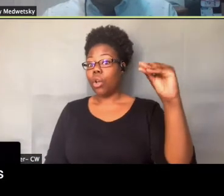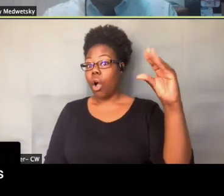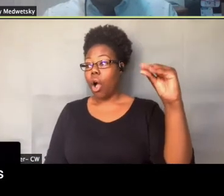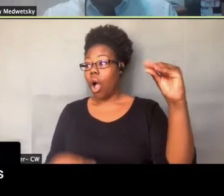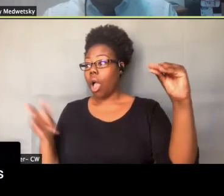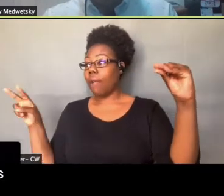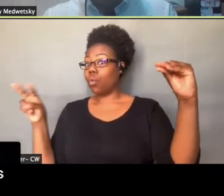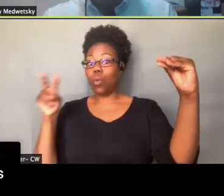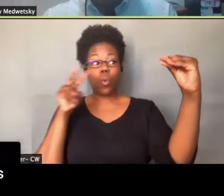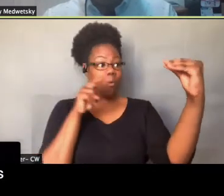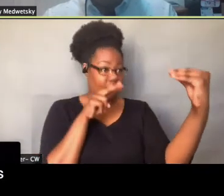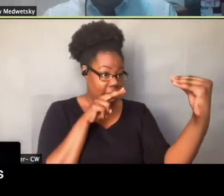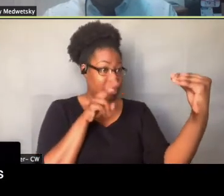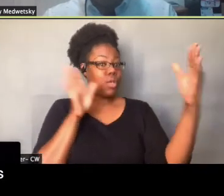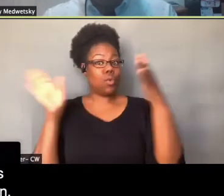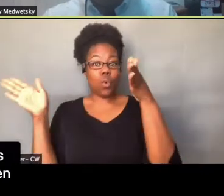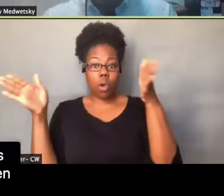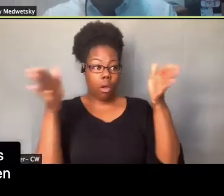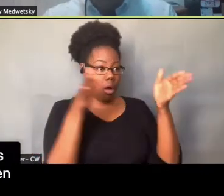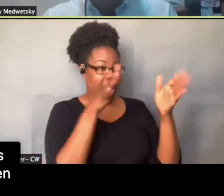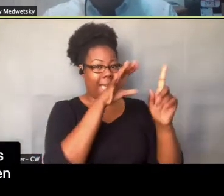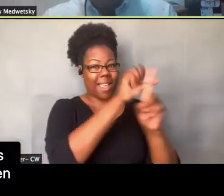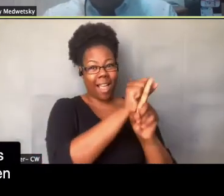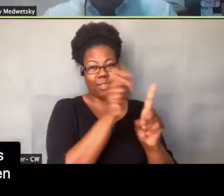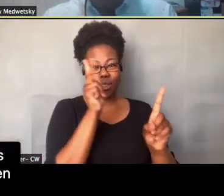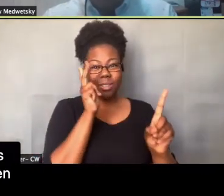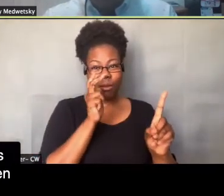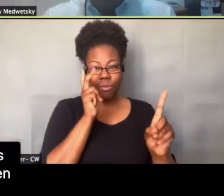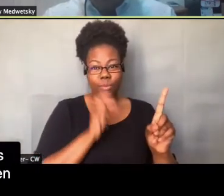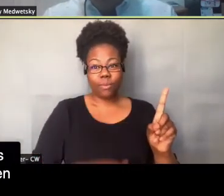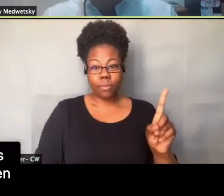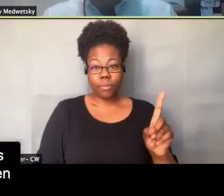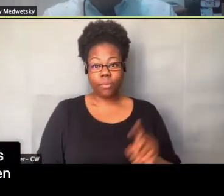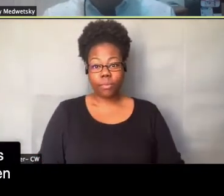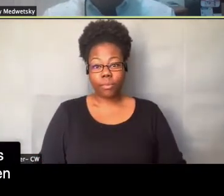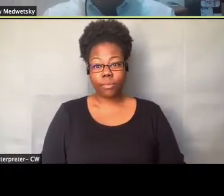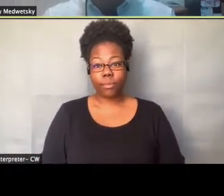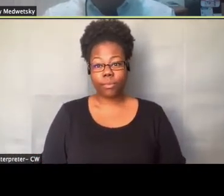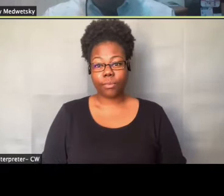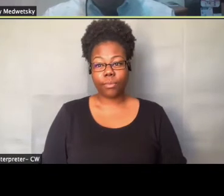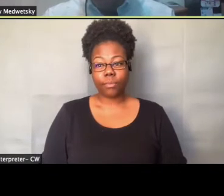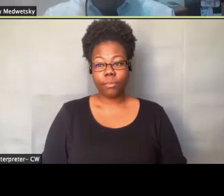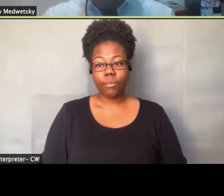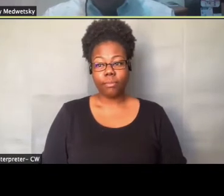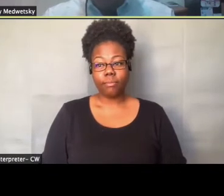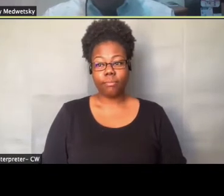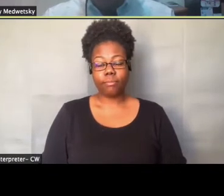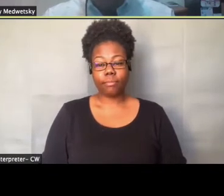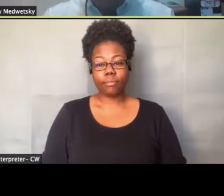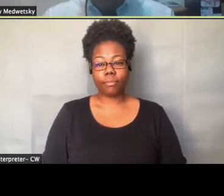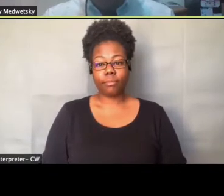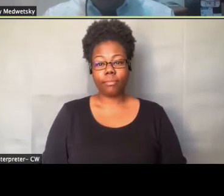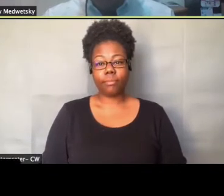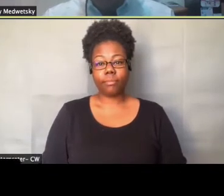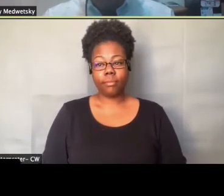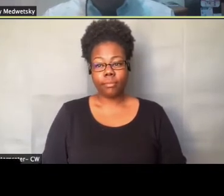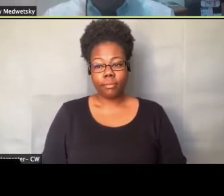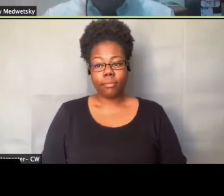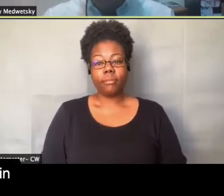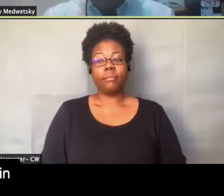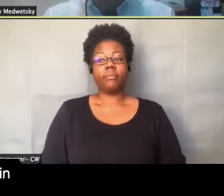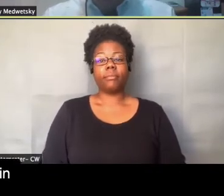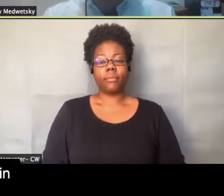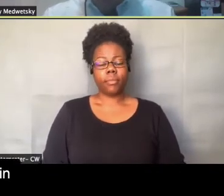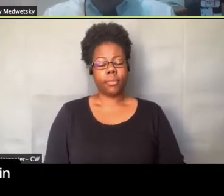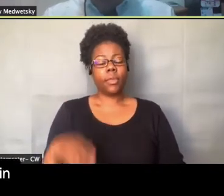until the past 2 or 3 years when you use directional mic, you had to face the person because they tended to amplify the signal primarily from in front.